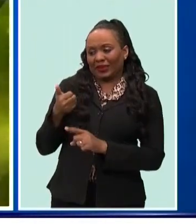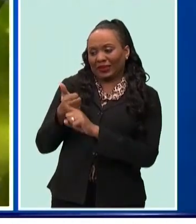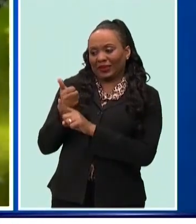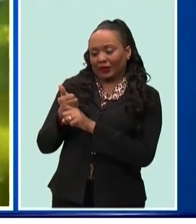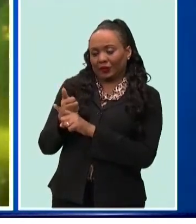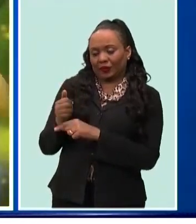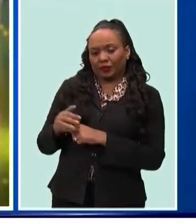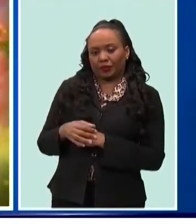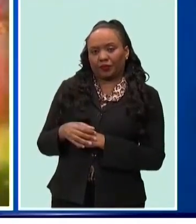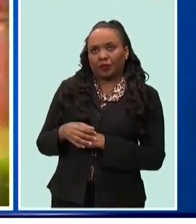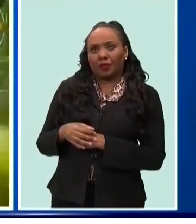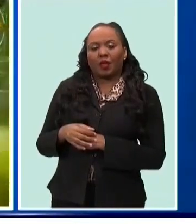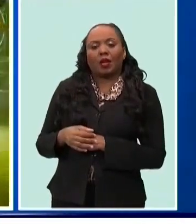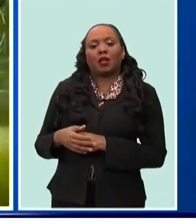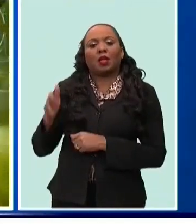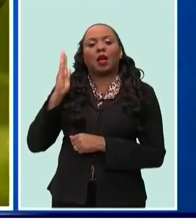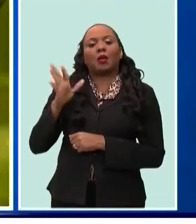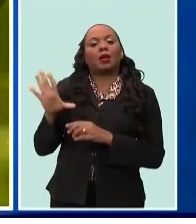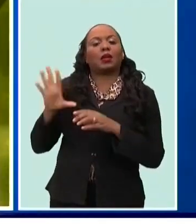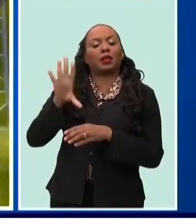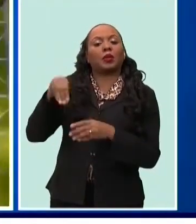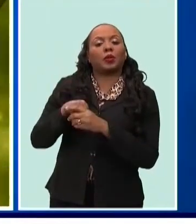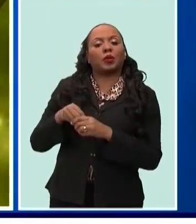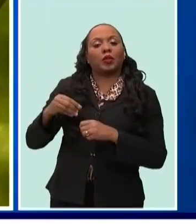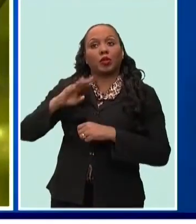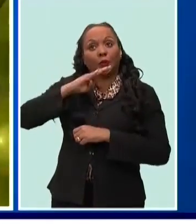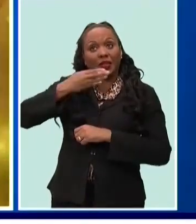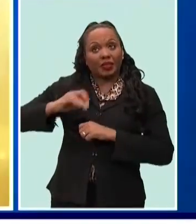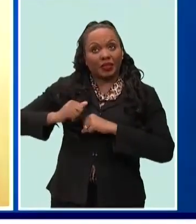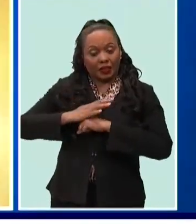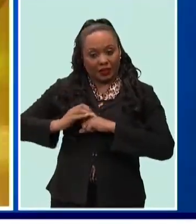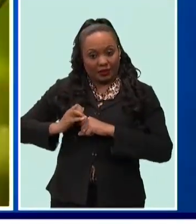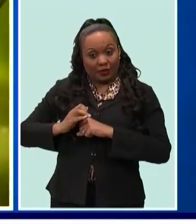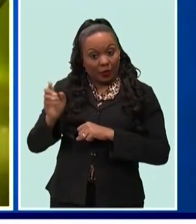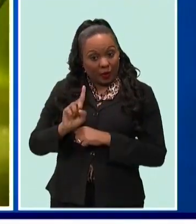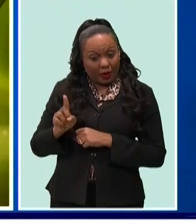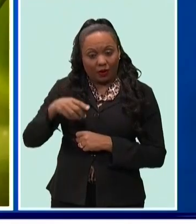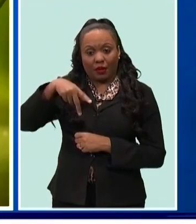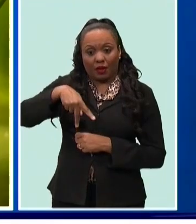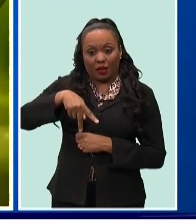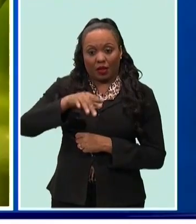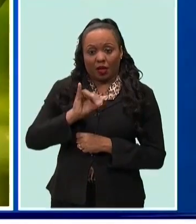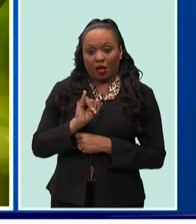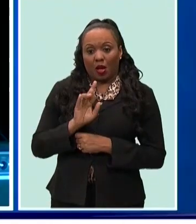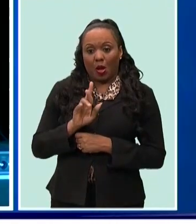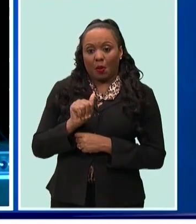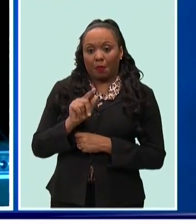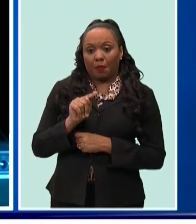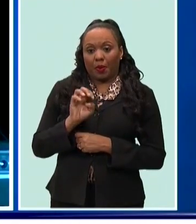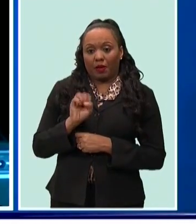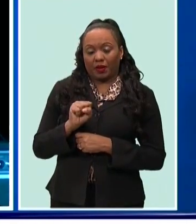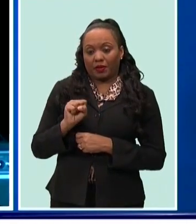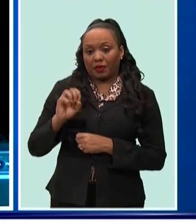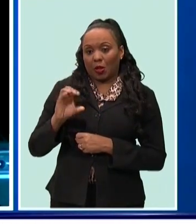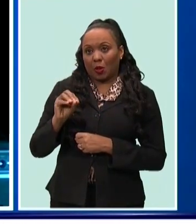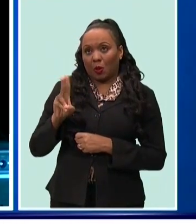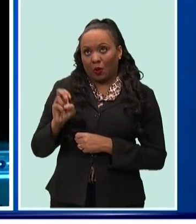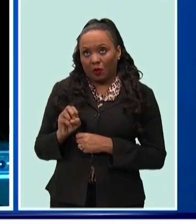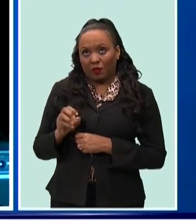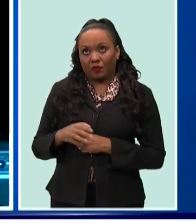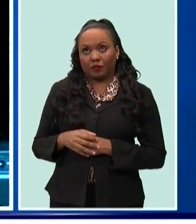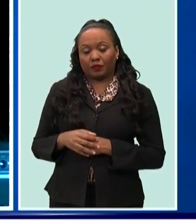have added a beach party element, all at a new venue, Pirates Cove. Bashment Soccer Ambassador Shane DJ Ras Edwards